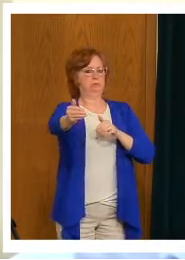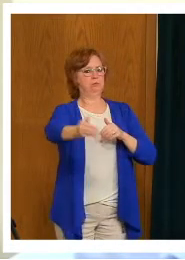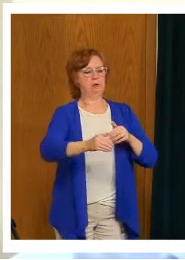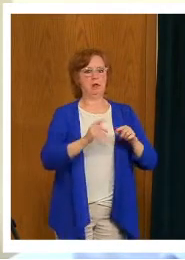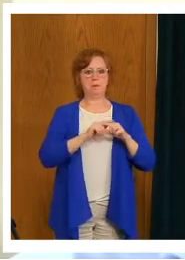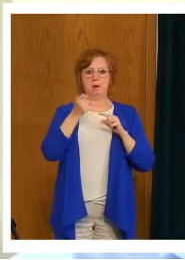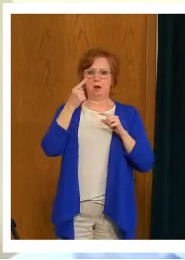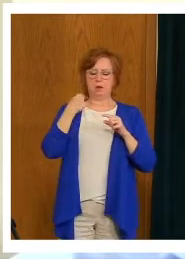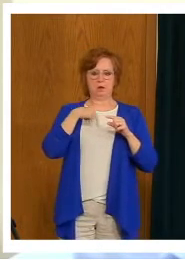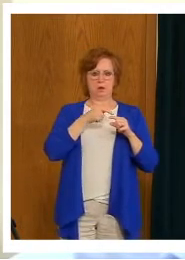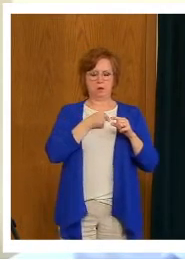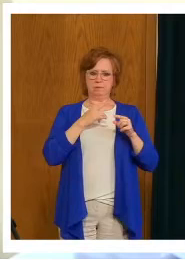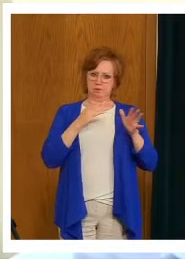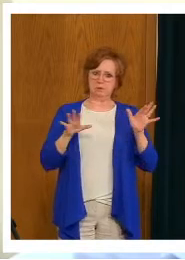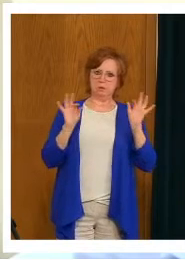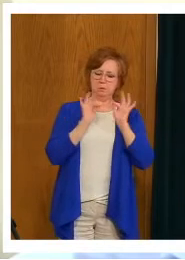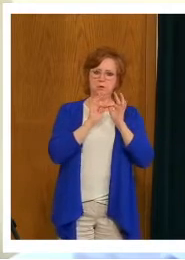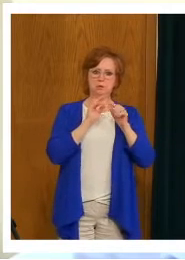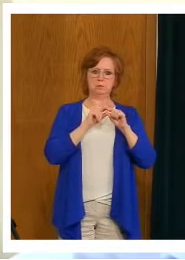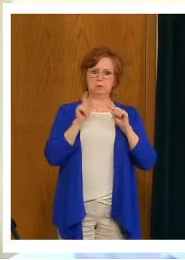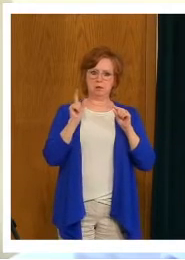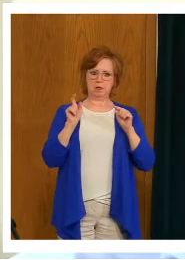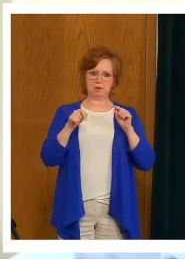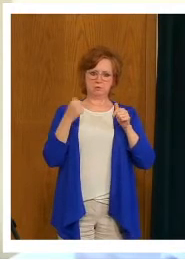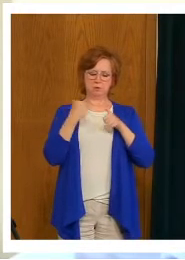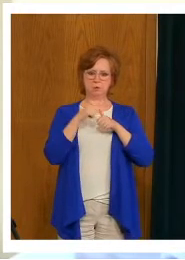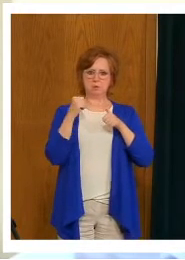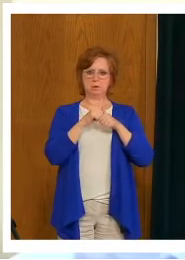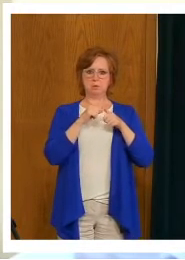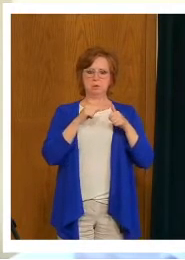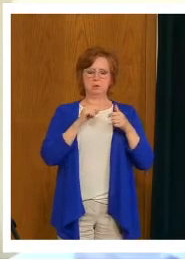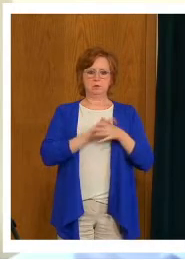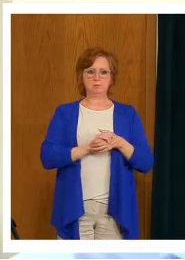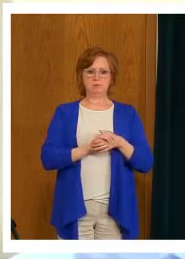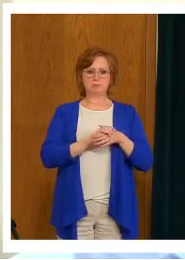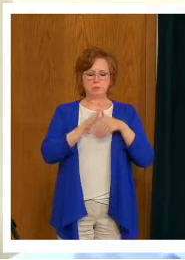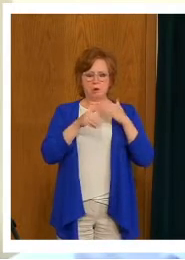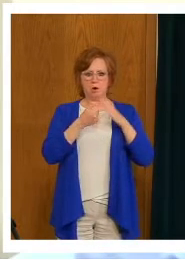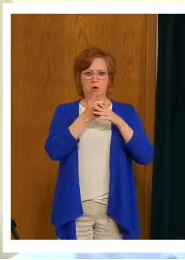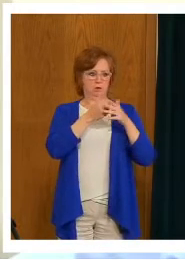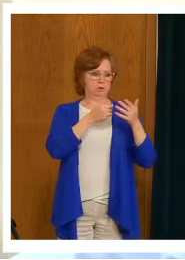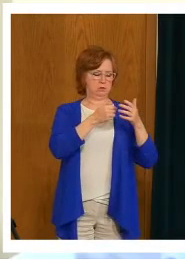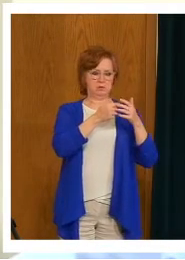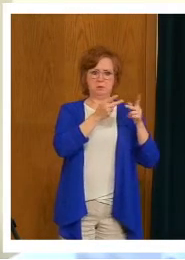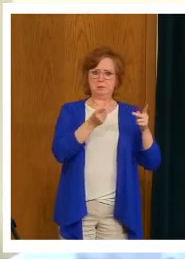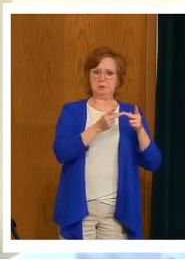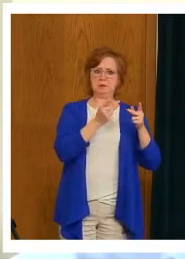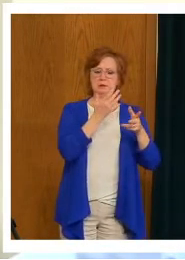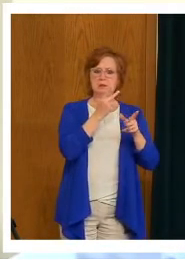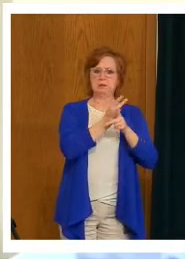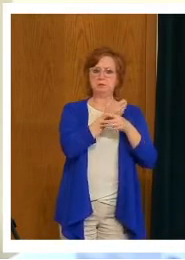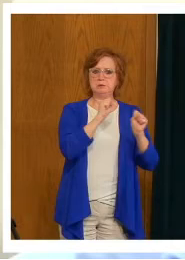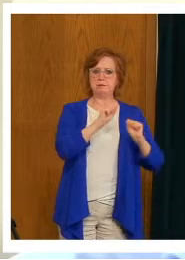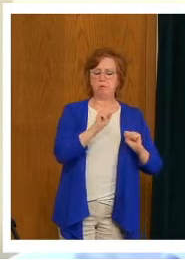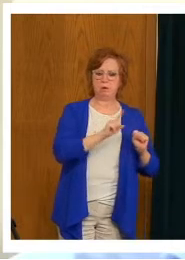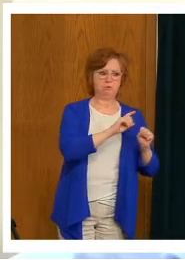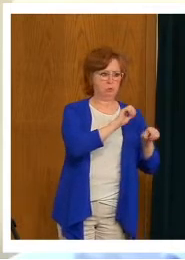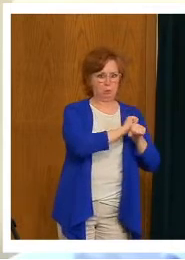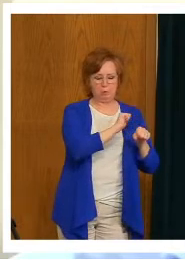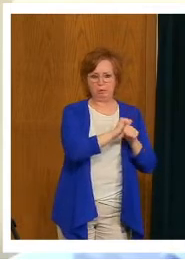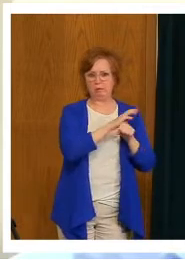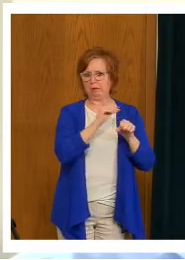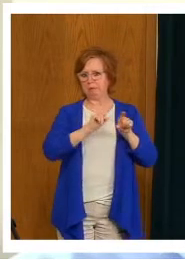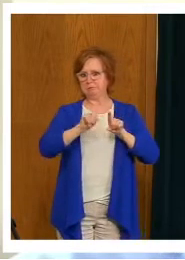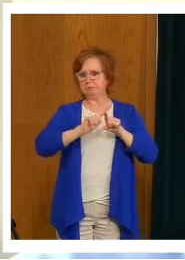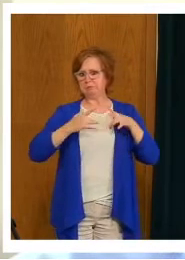our workplaces and our, all the other activities that we enjoy are as safe as possible over the summer and then leading into